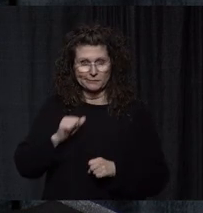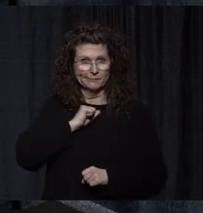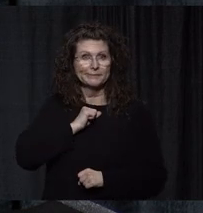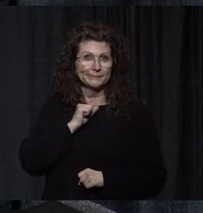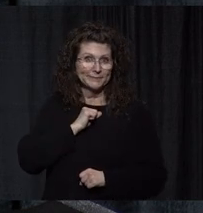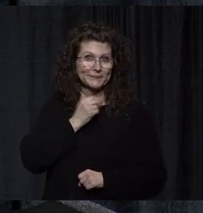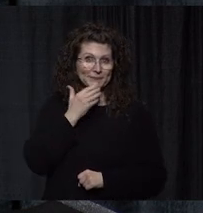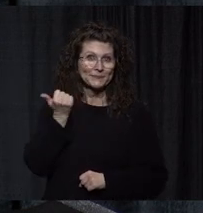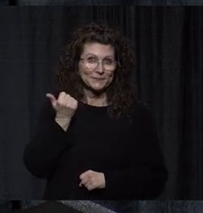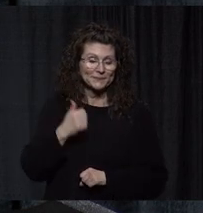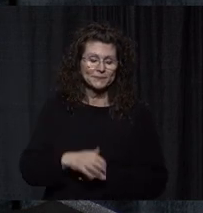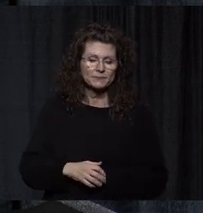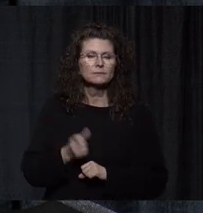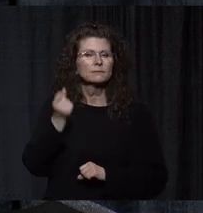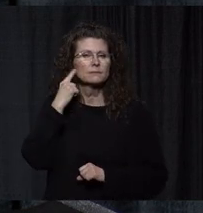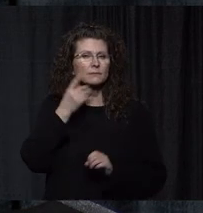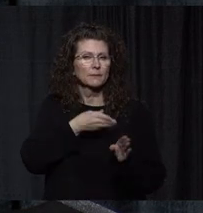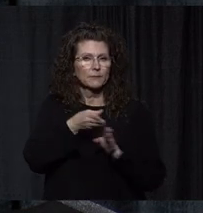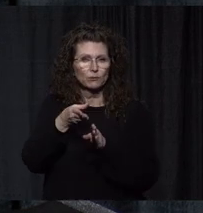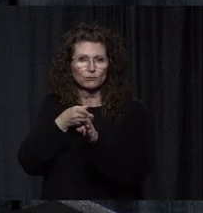I also double majored